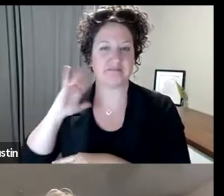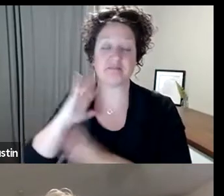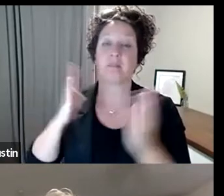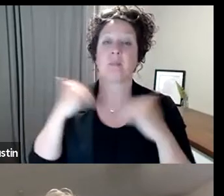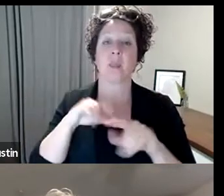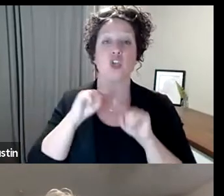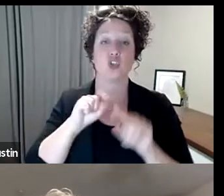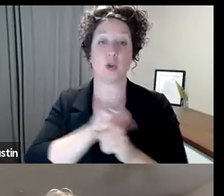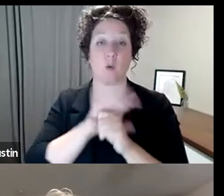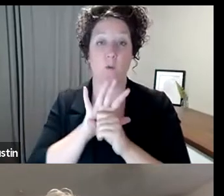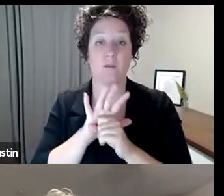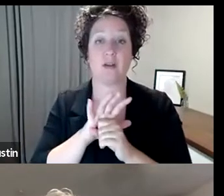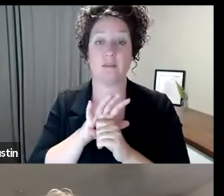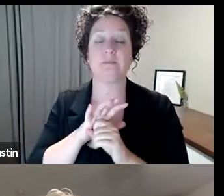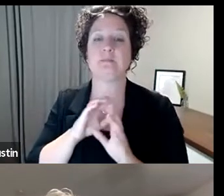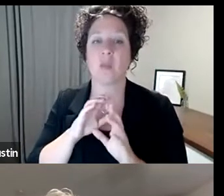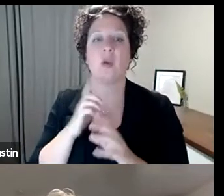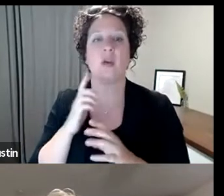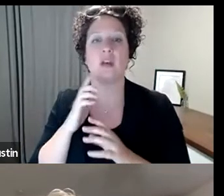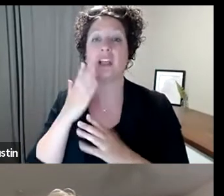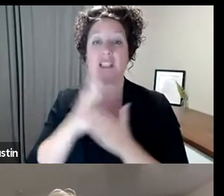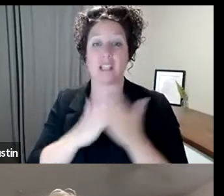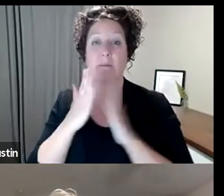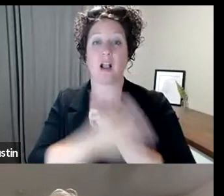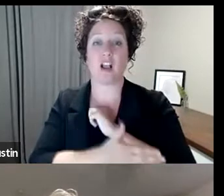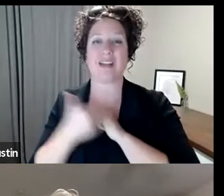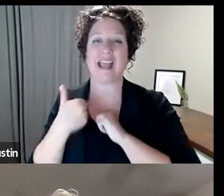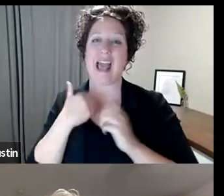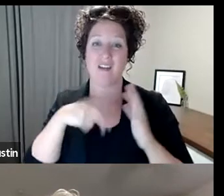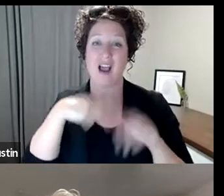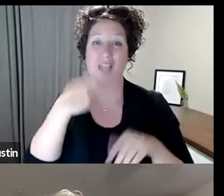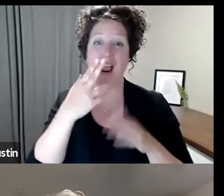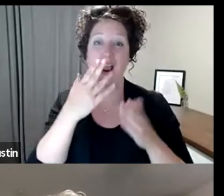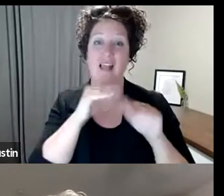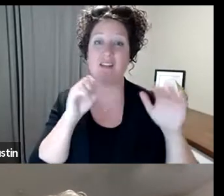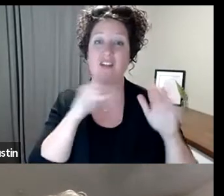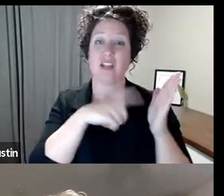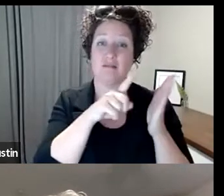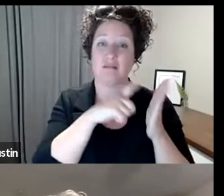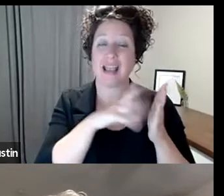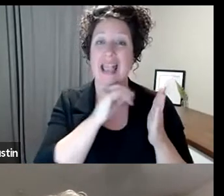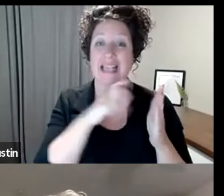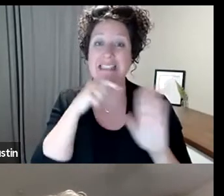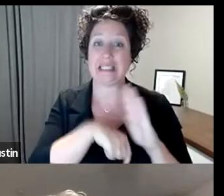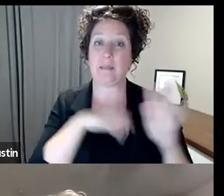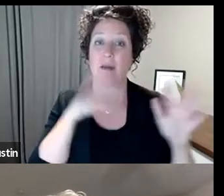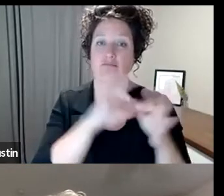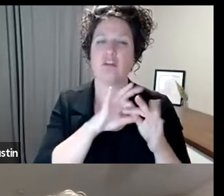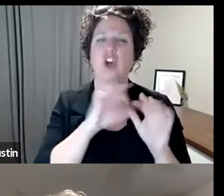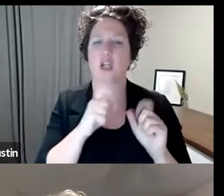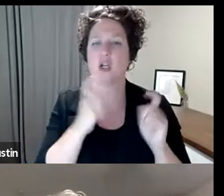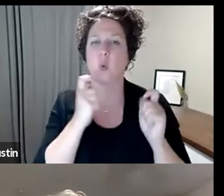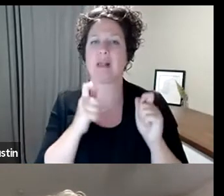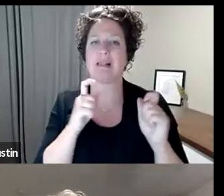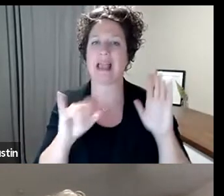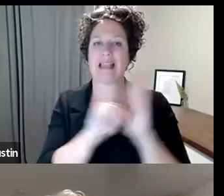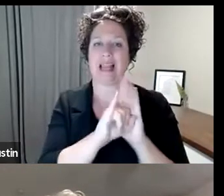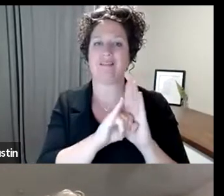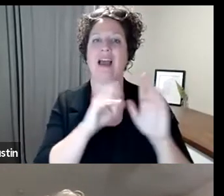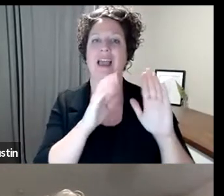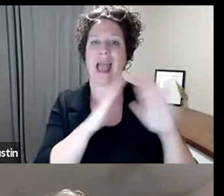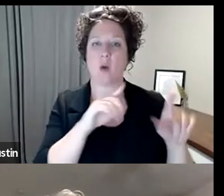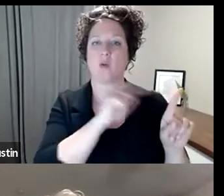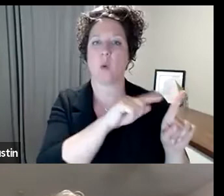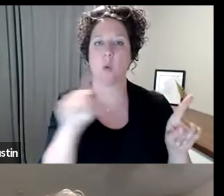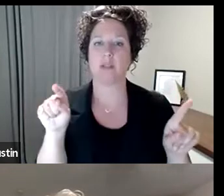COVID-19 pandemic, countries that have high levels of payment and ID connectivity could quickly identify households. I'll flag